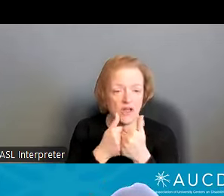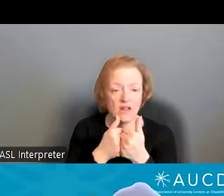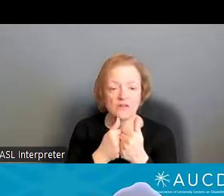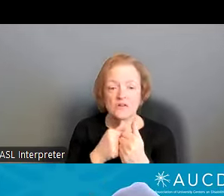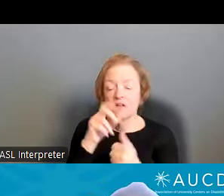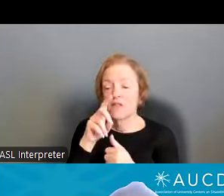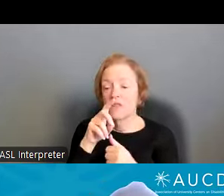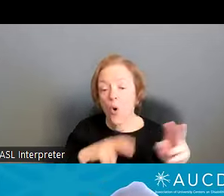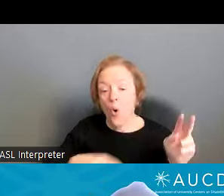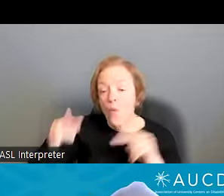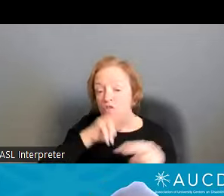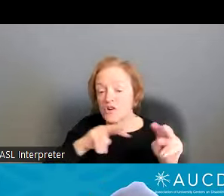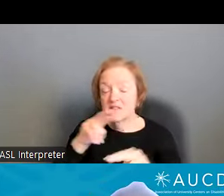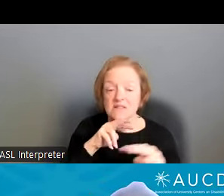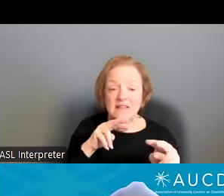they found that it was not